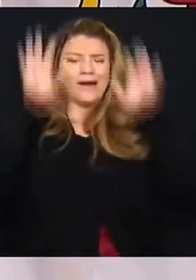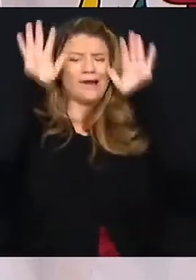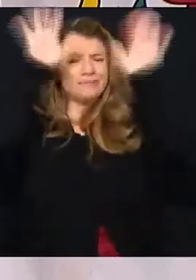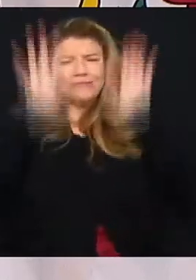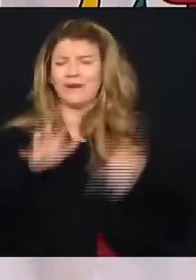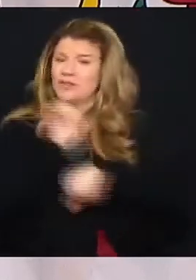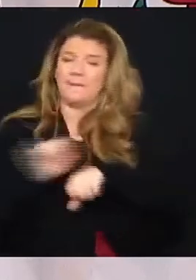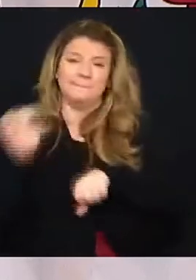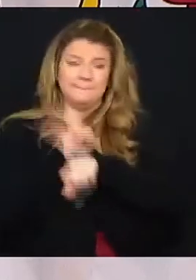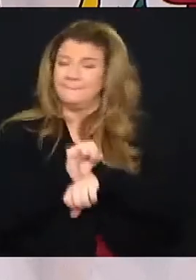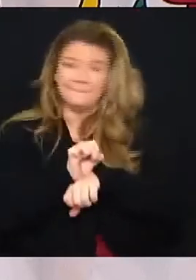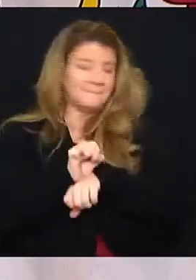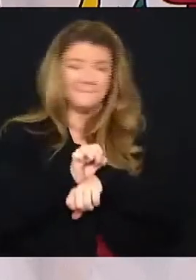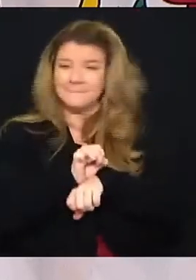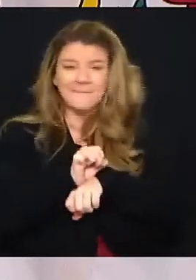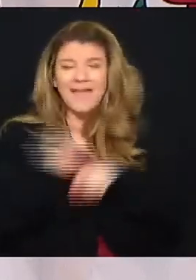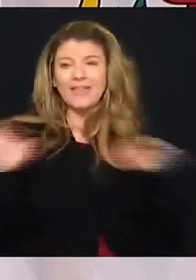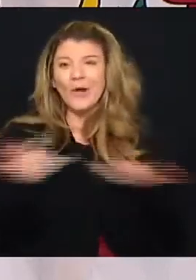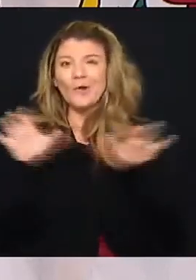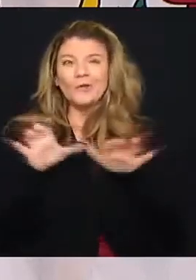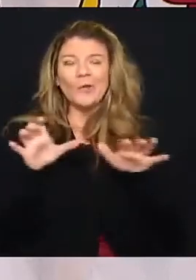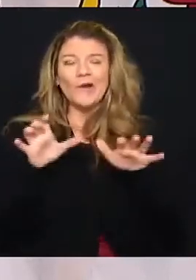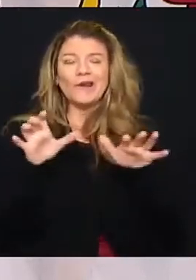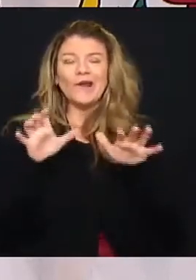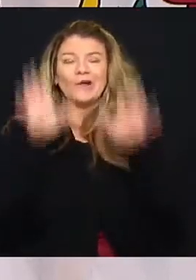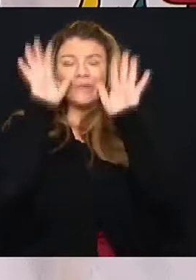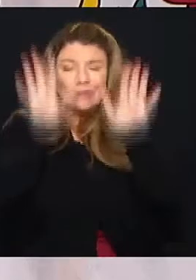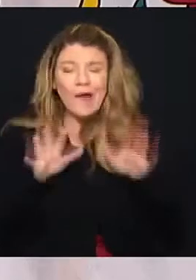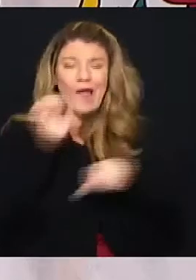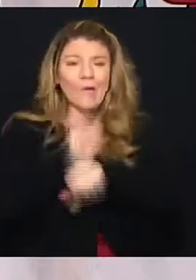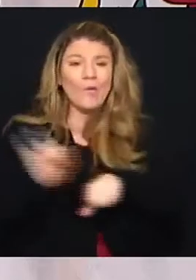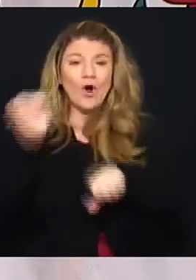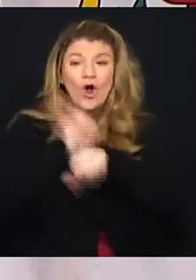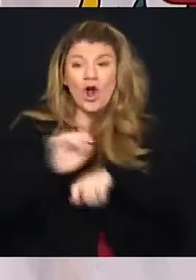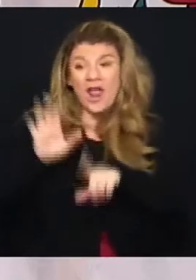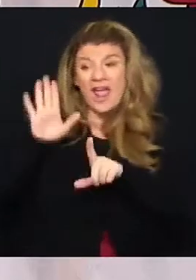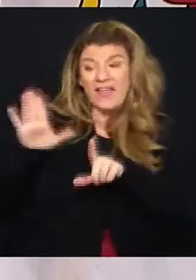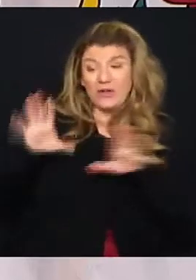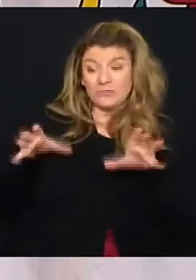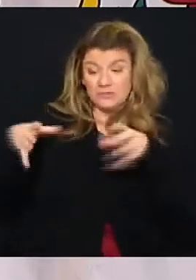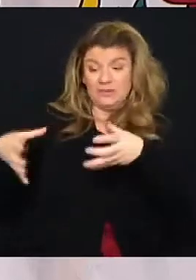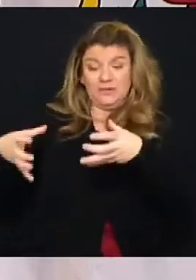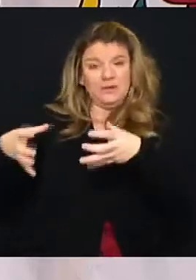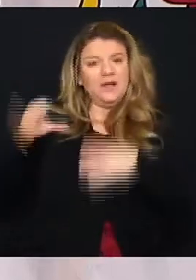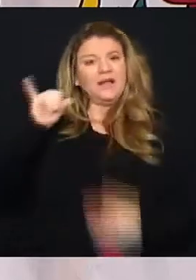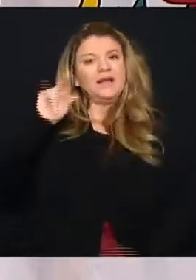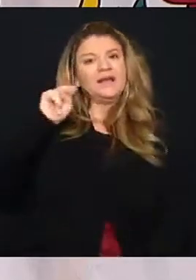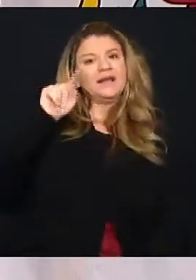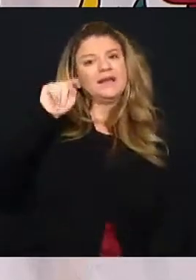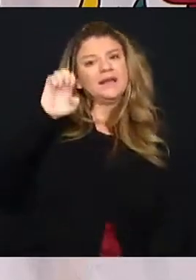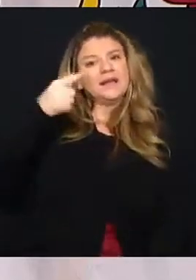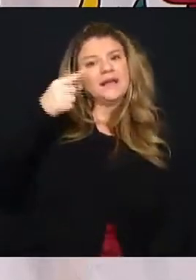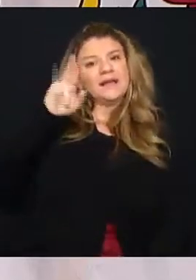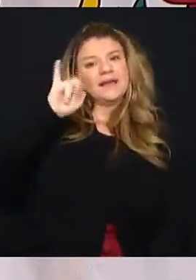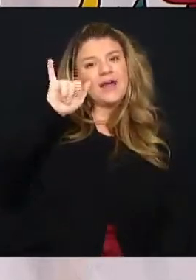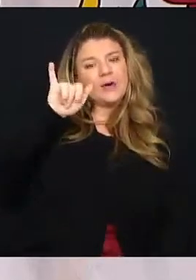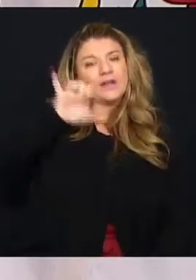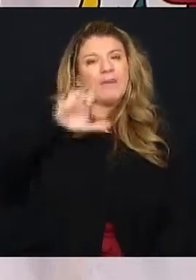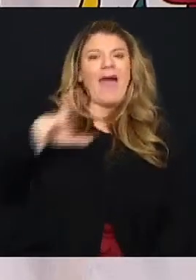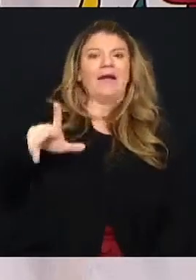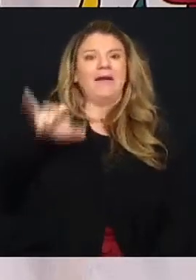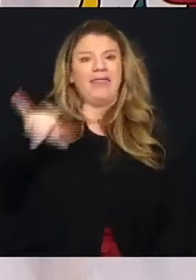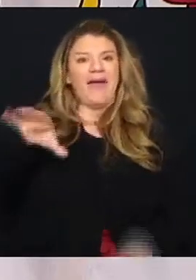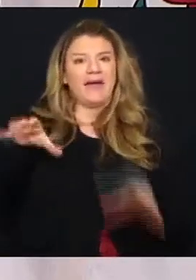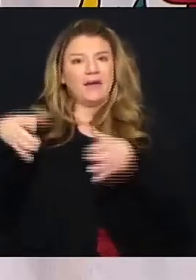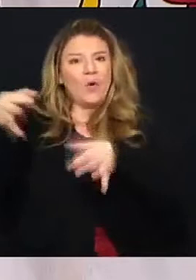job. And they are doing absolute great work, and the integrity of that court is restored. Now today, in addition to